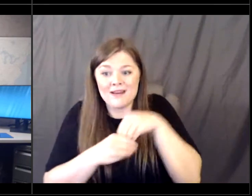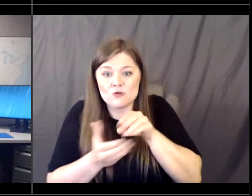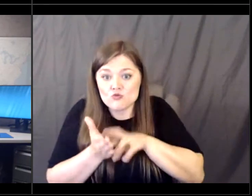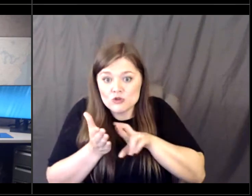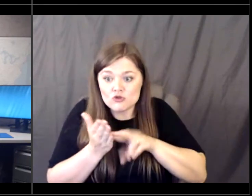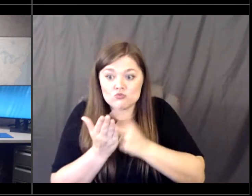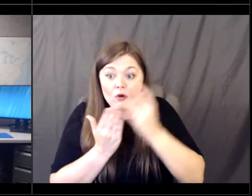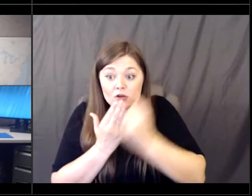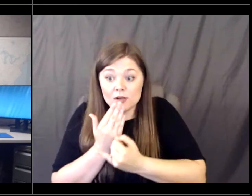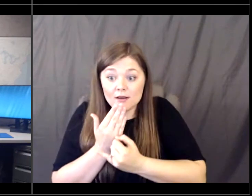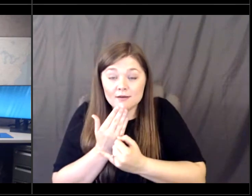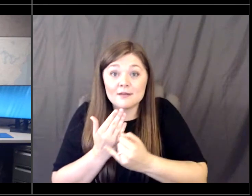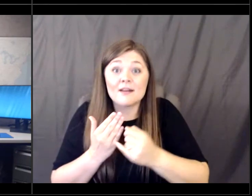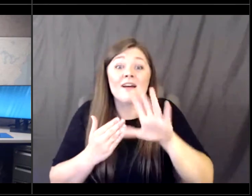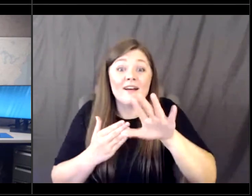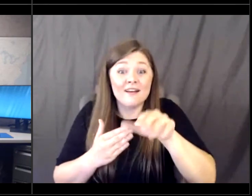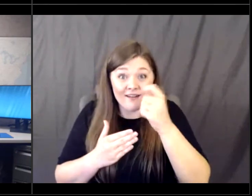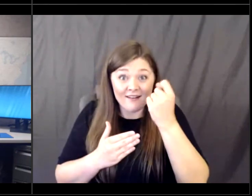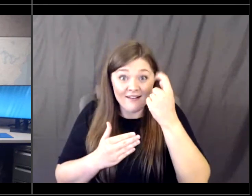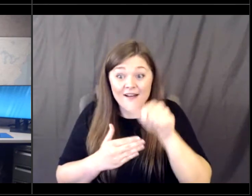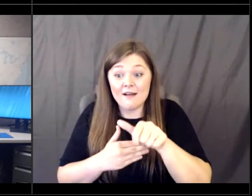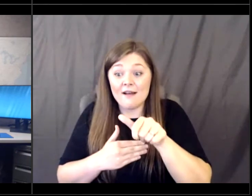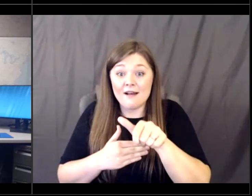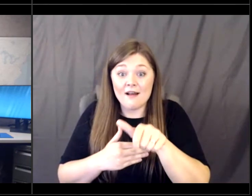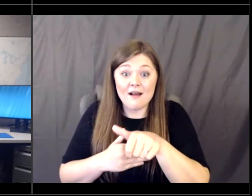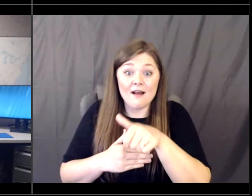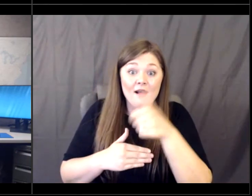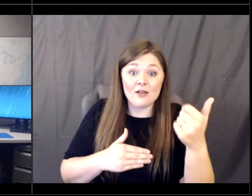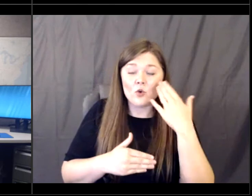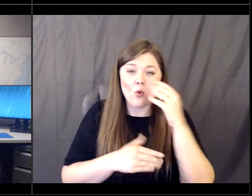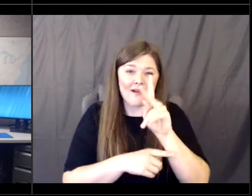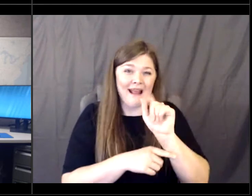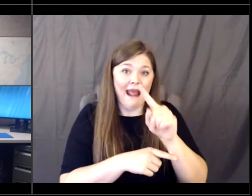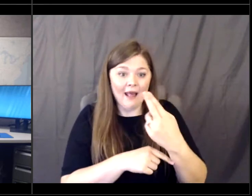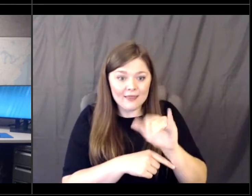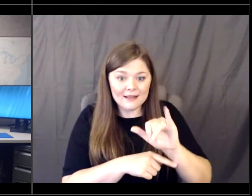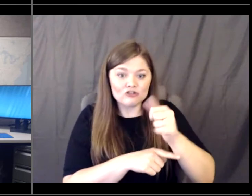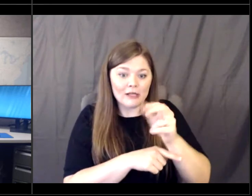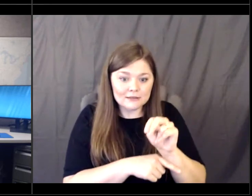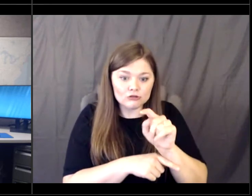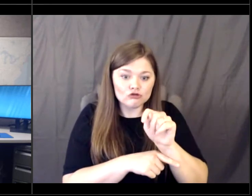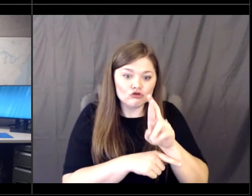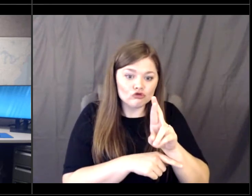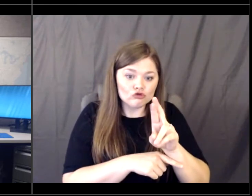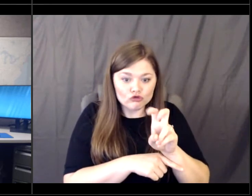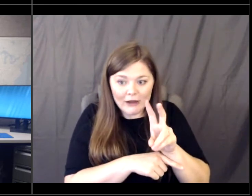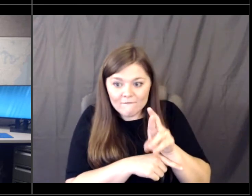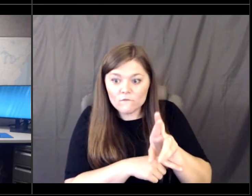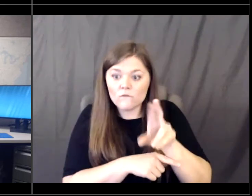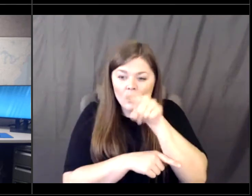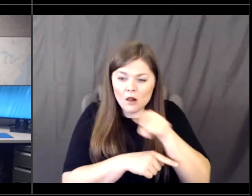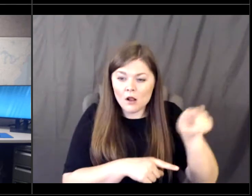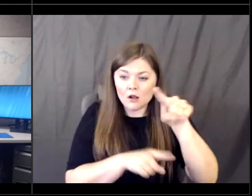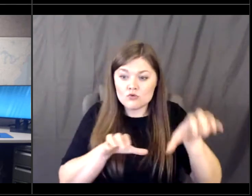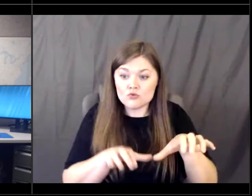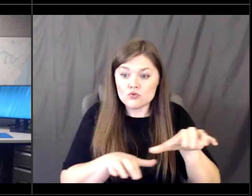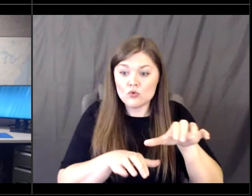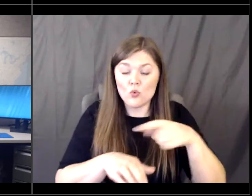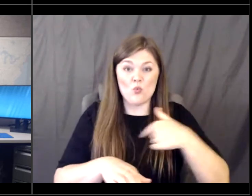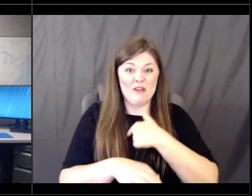project on this topic? I think through doing this one, the work that Kathy and Jason and Jennifer and Trevor have all done, I think we've made plenty of